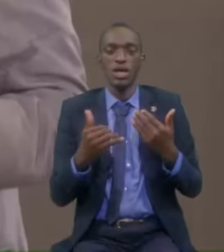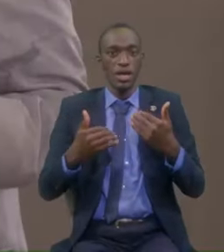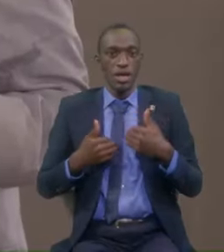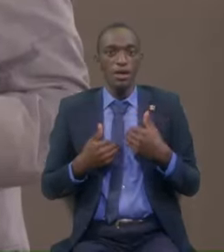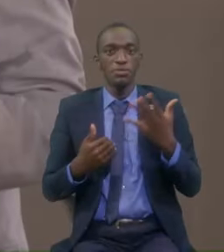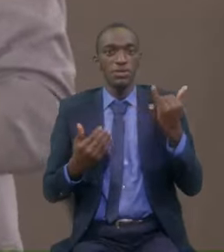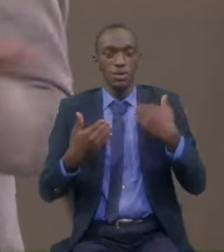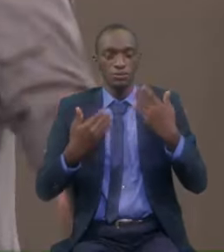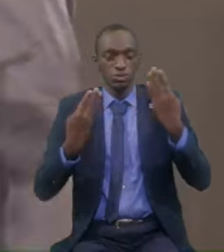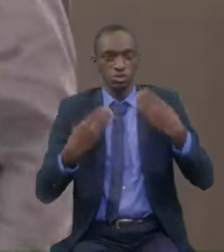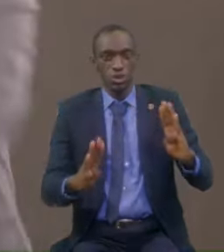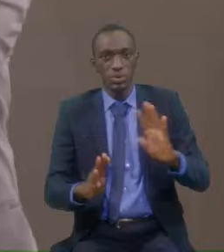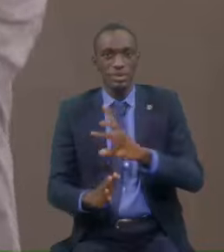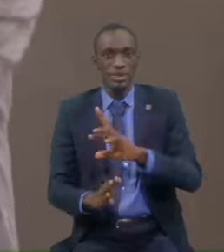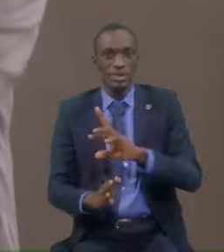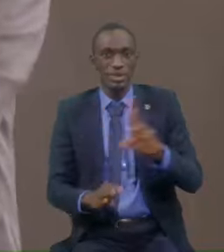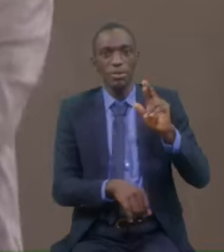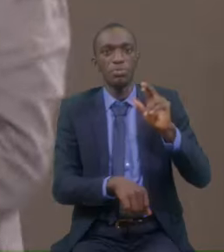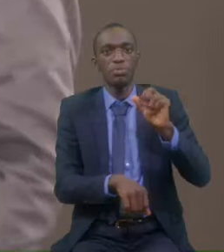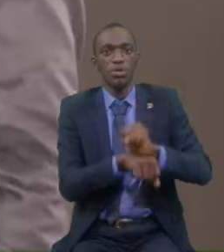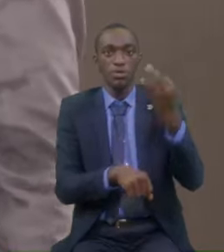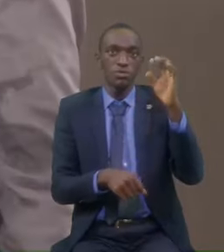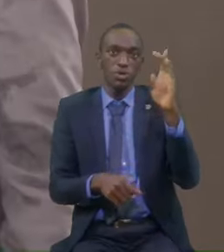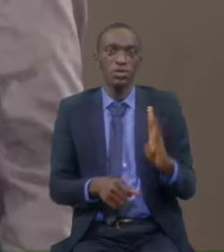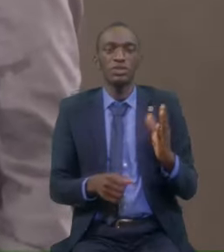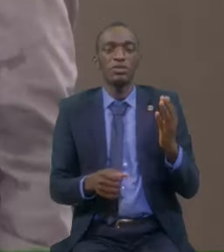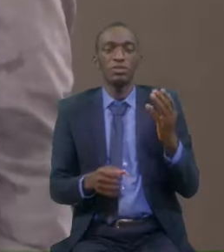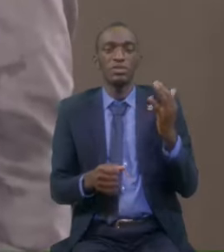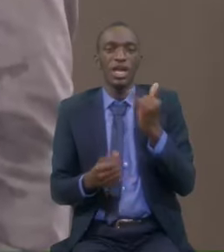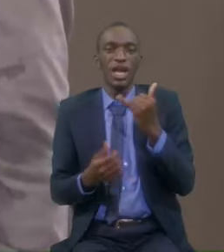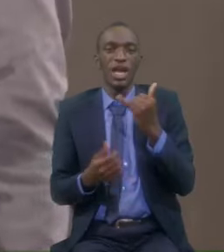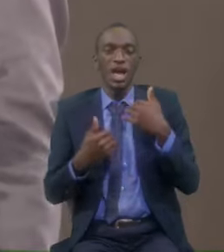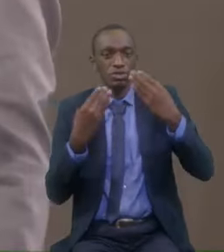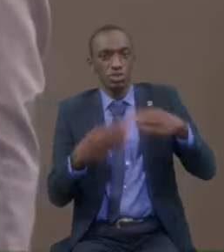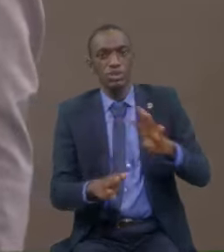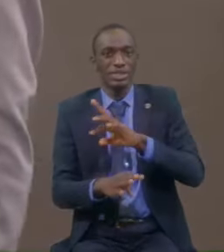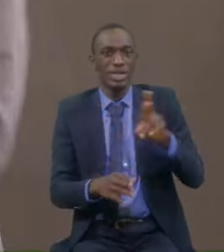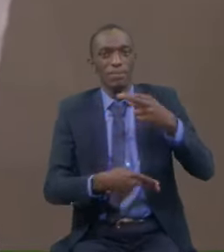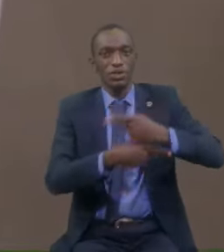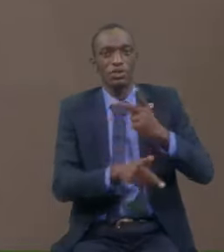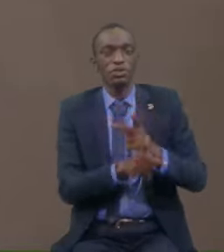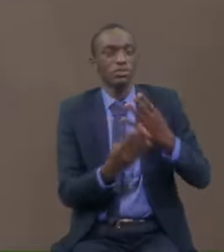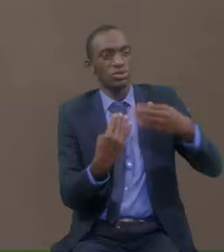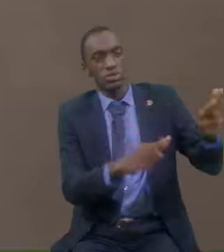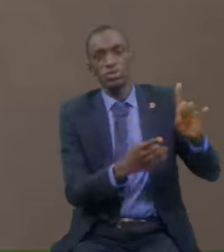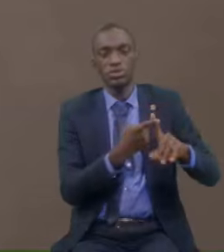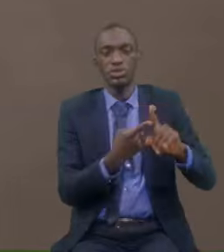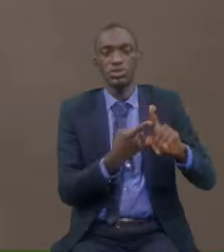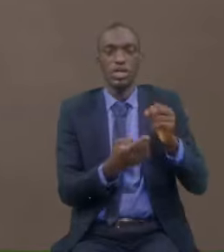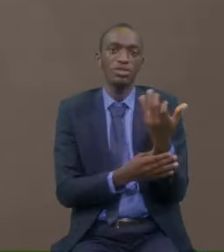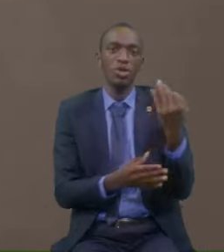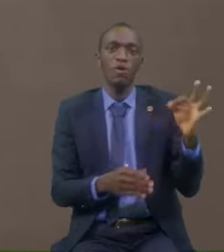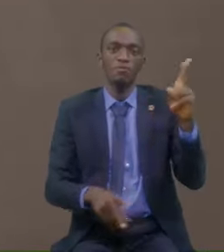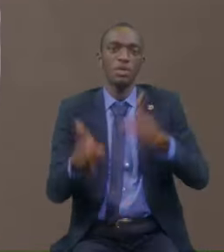their productivity, they have sold everything they have to the hands of the people that have